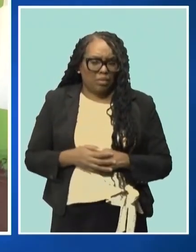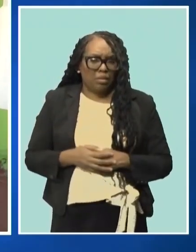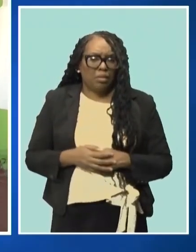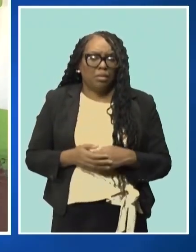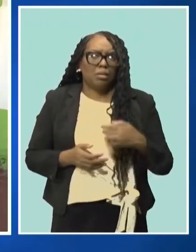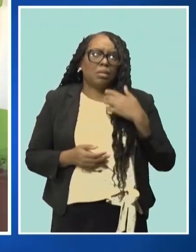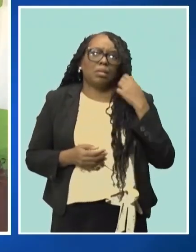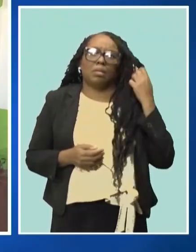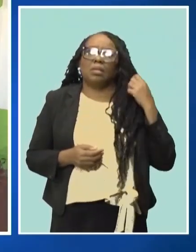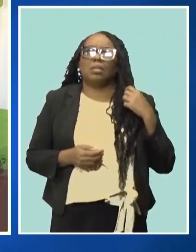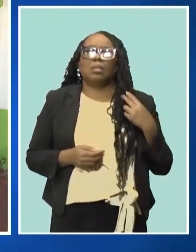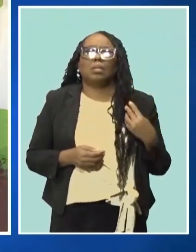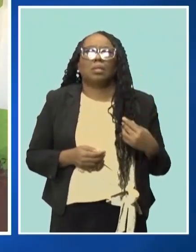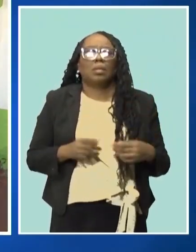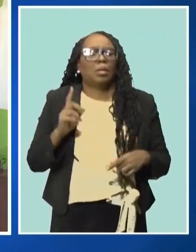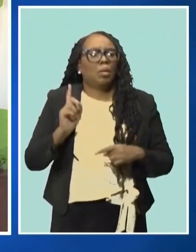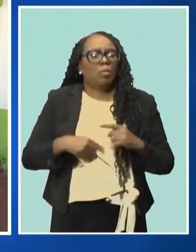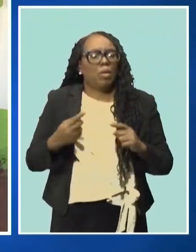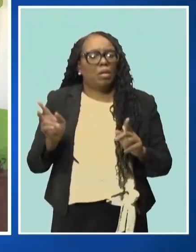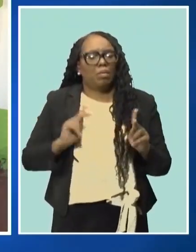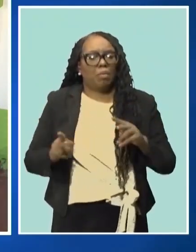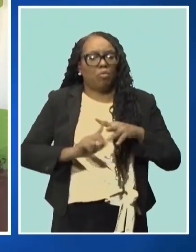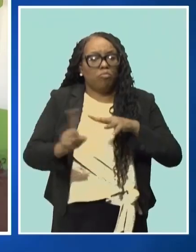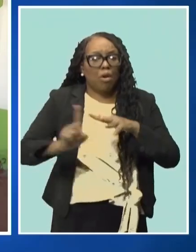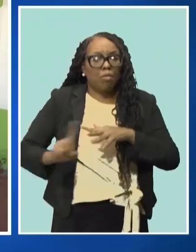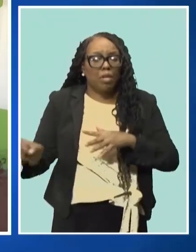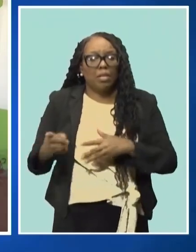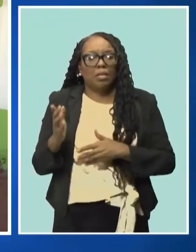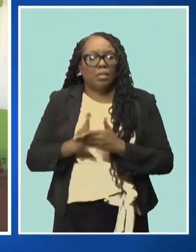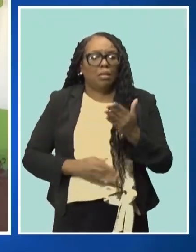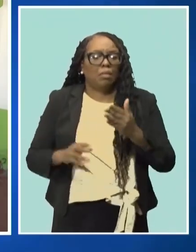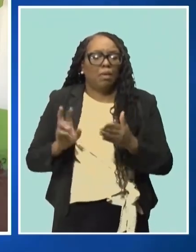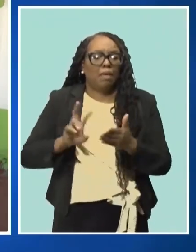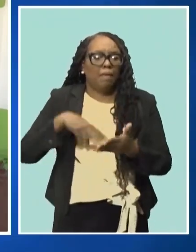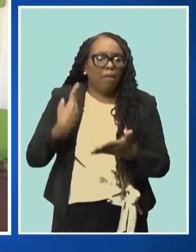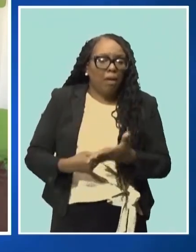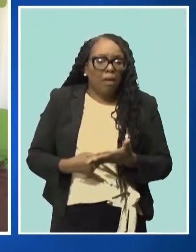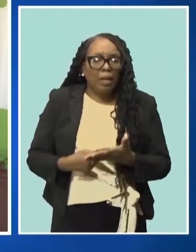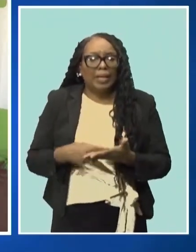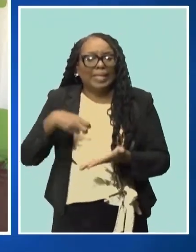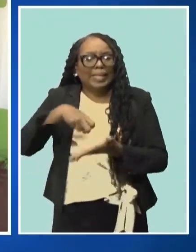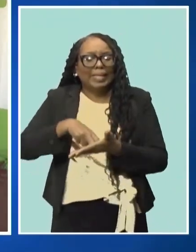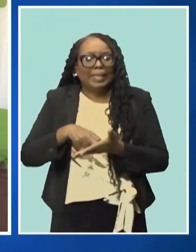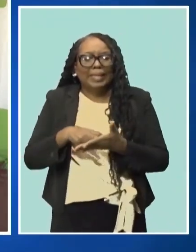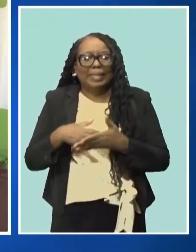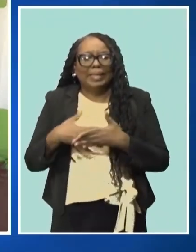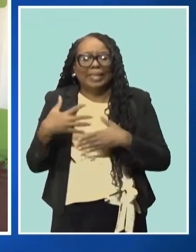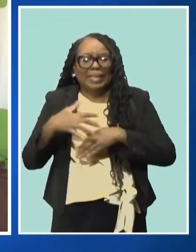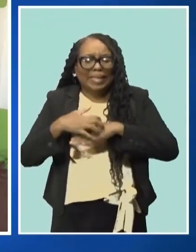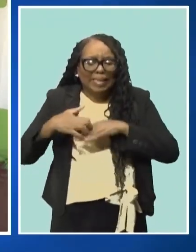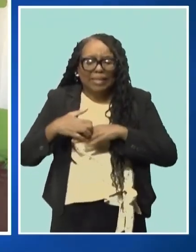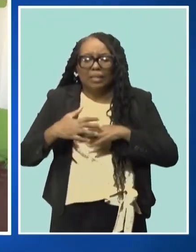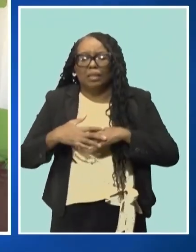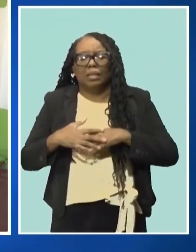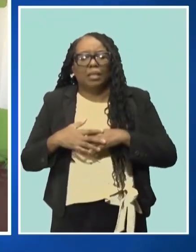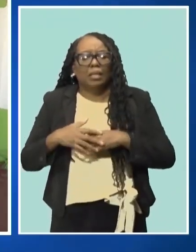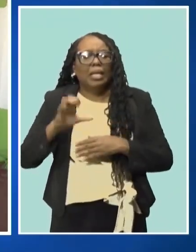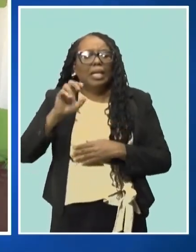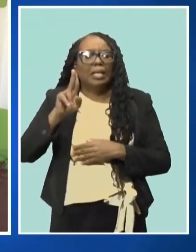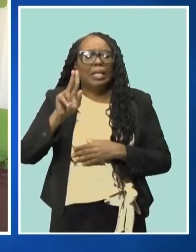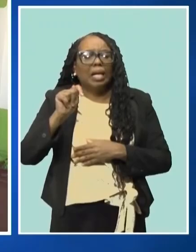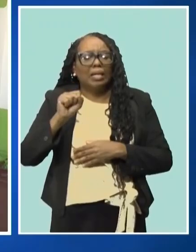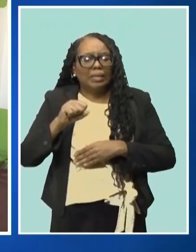few of them fell and got scraped, you know, or their knees scraped, the other one got cut underneath his foot.